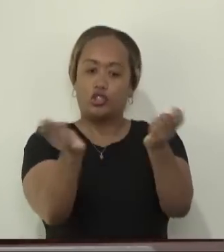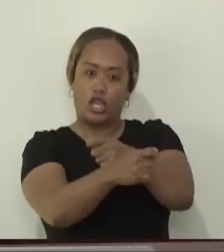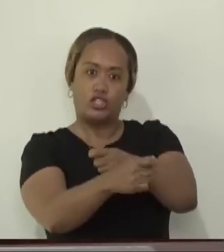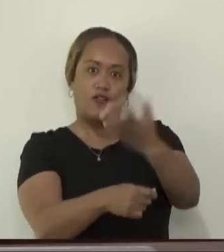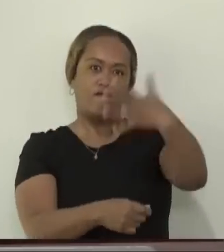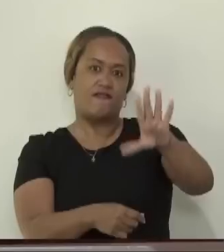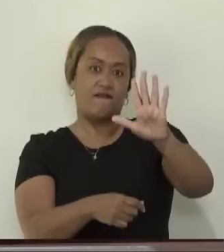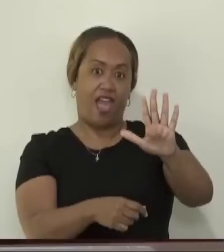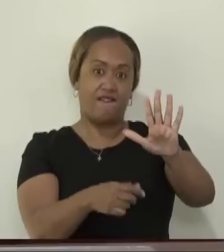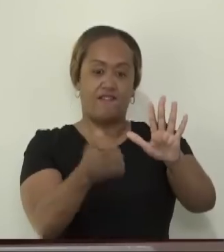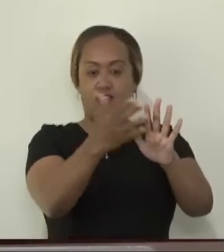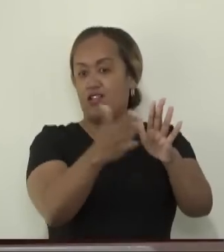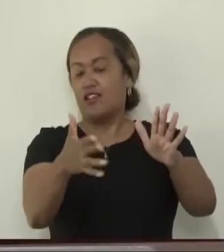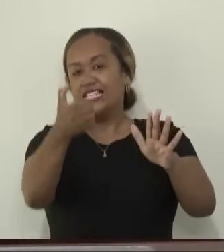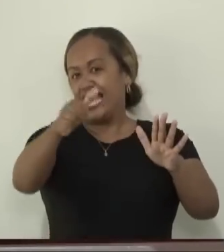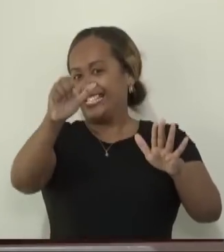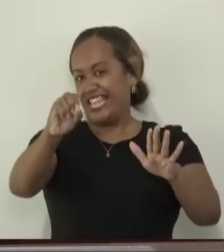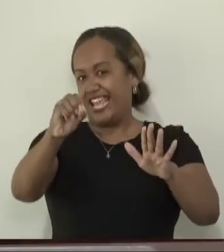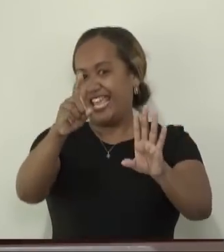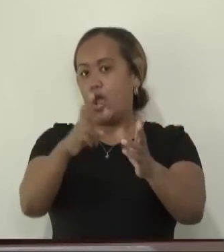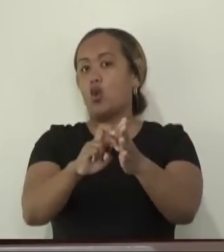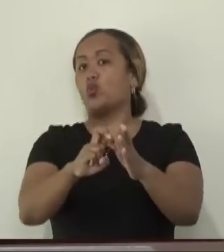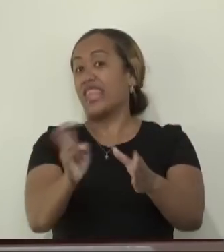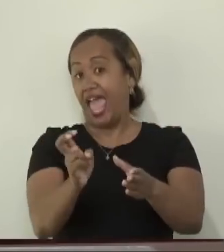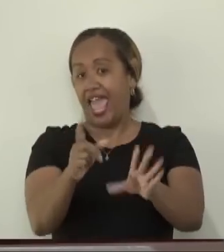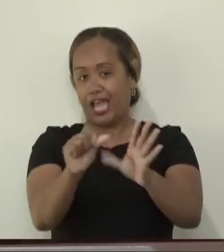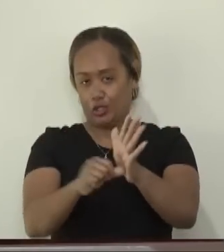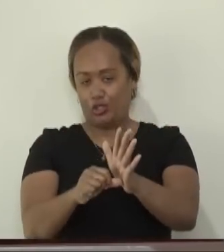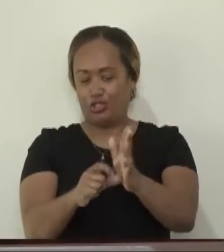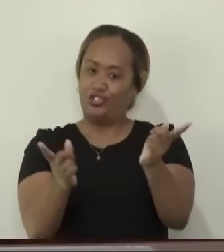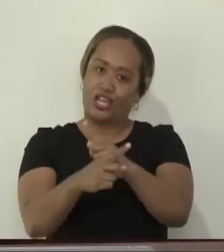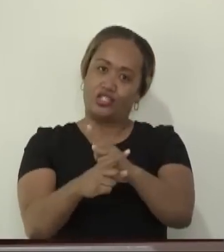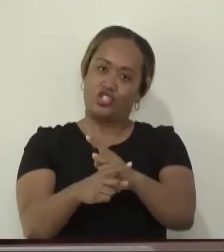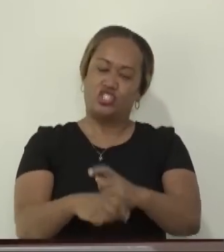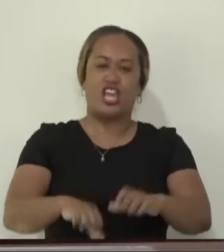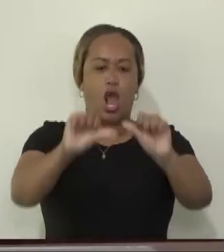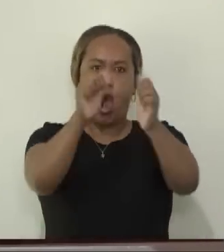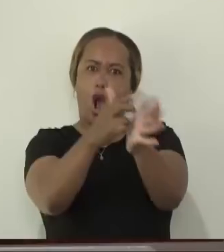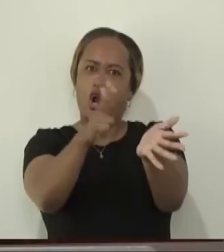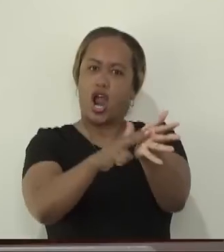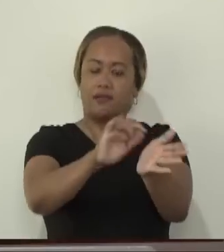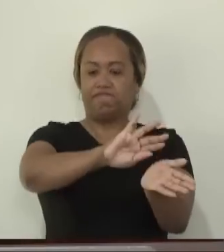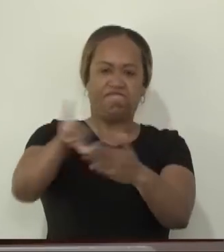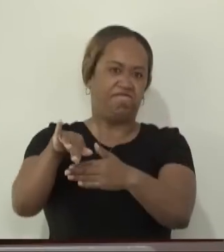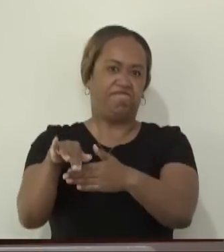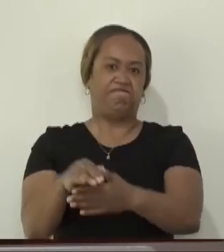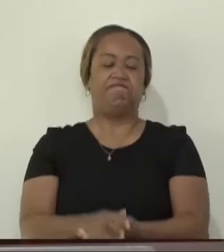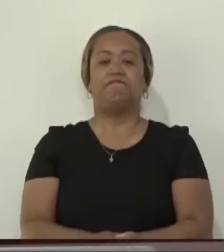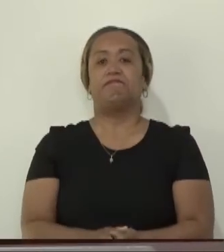to 60 years and the removal of contract-based appointments in the civil service.